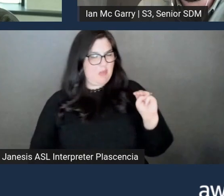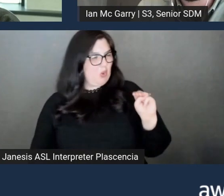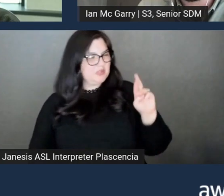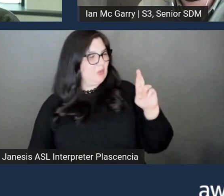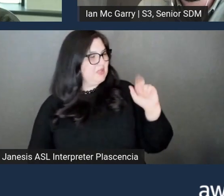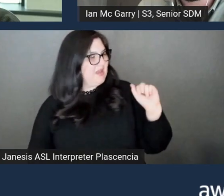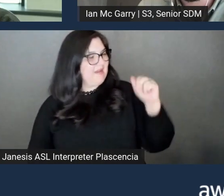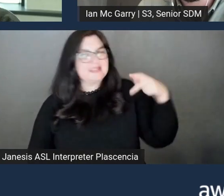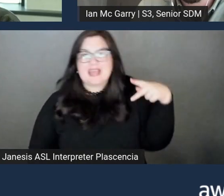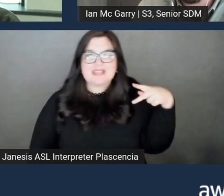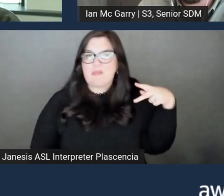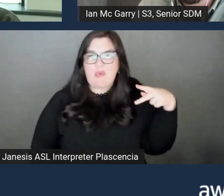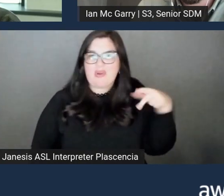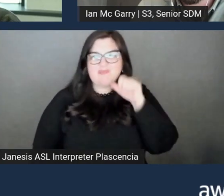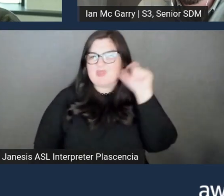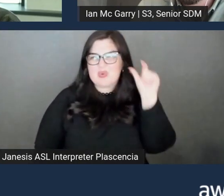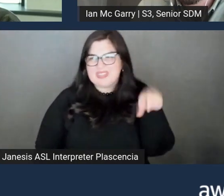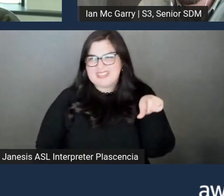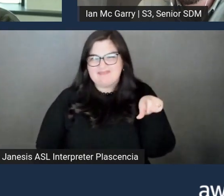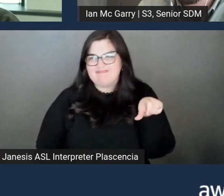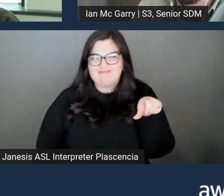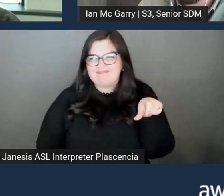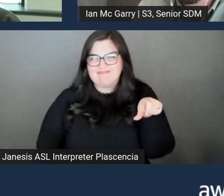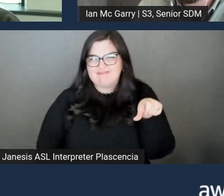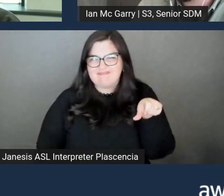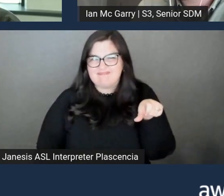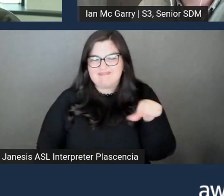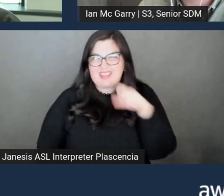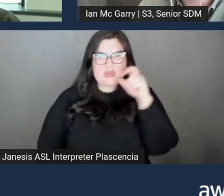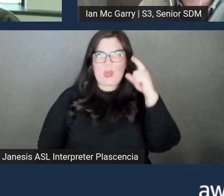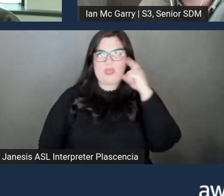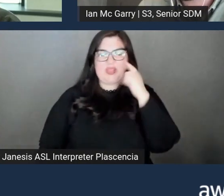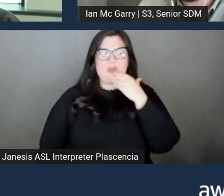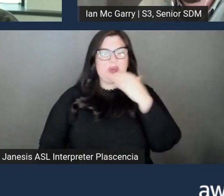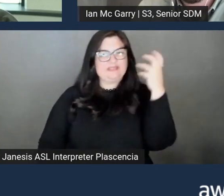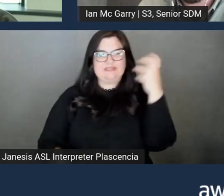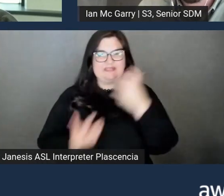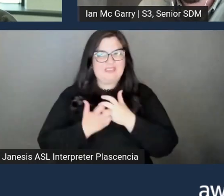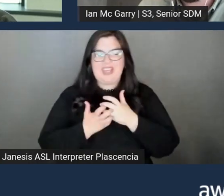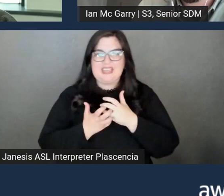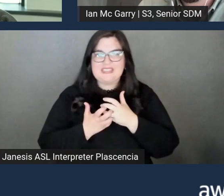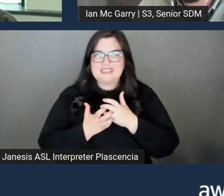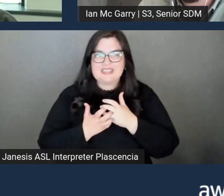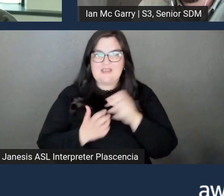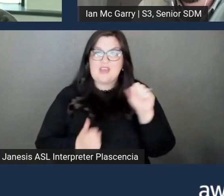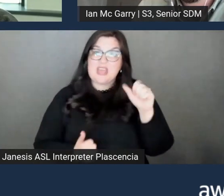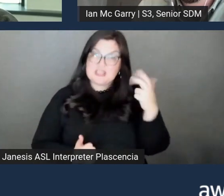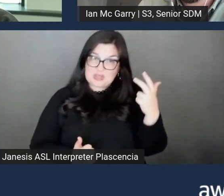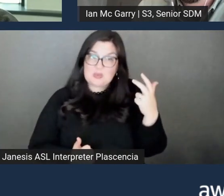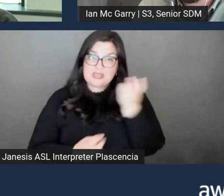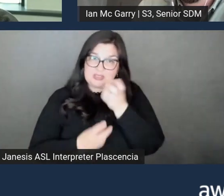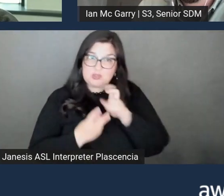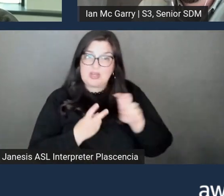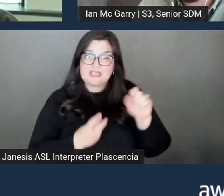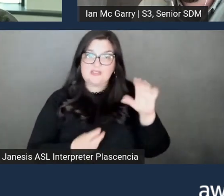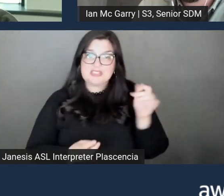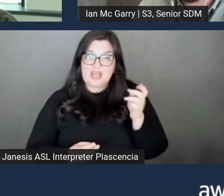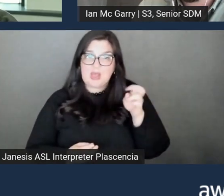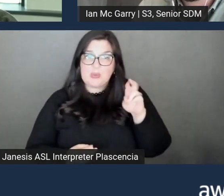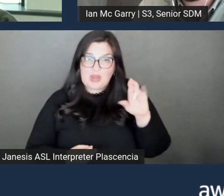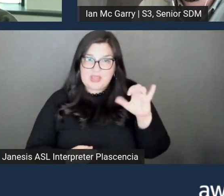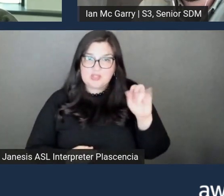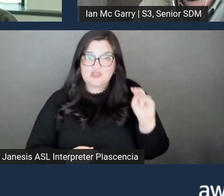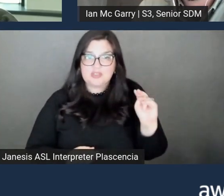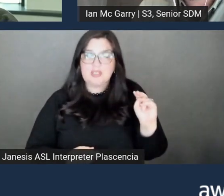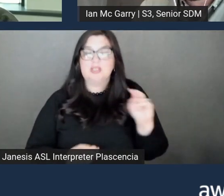that use case. I don't think it's a good fit for that. S3 transfer acceleration and multi-region access points have